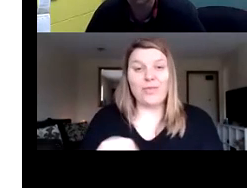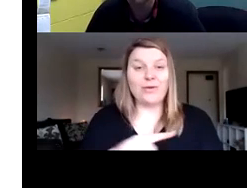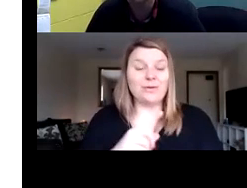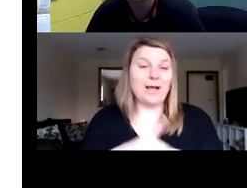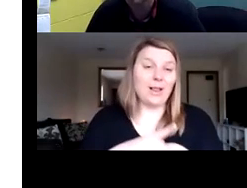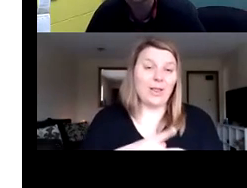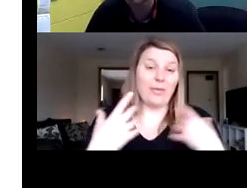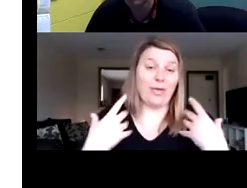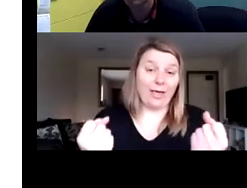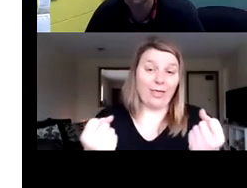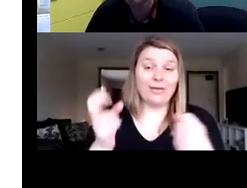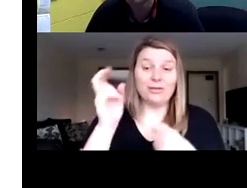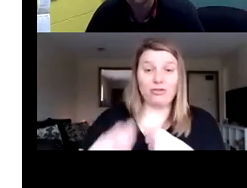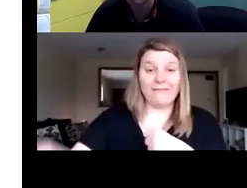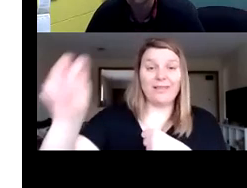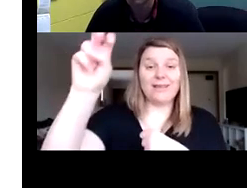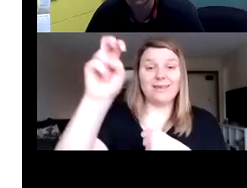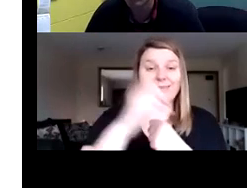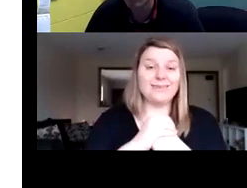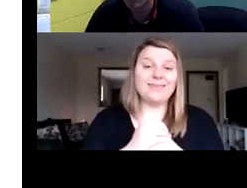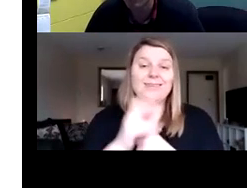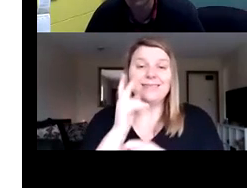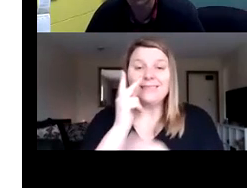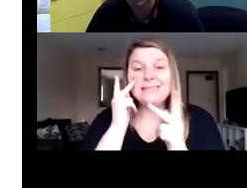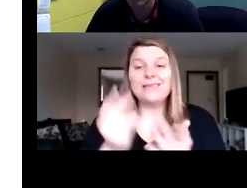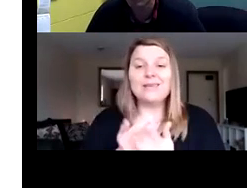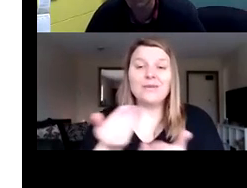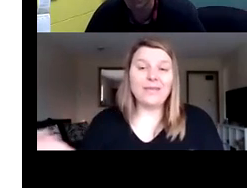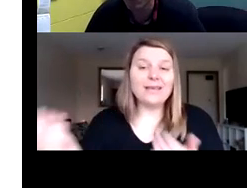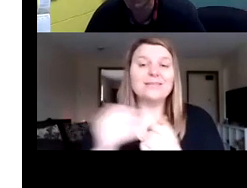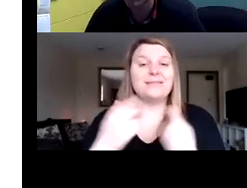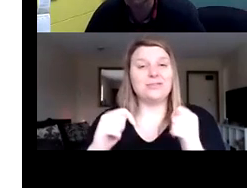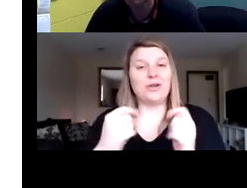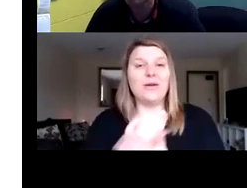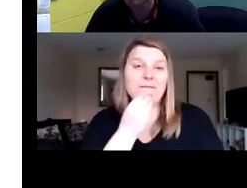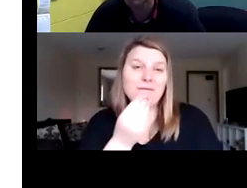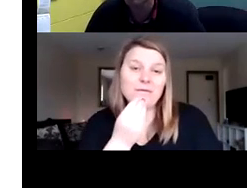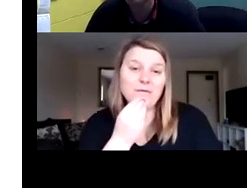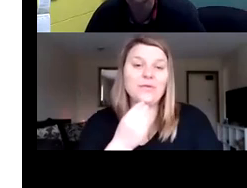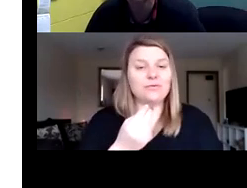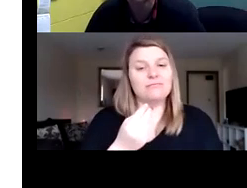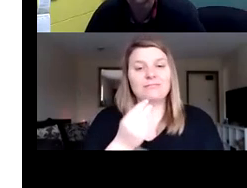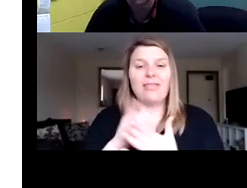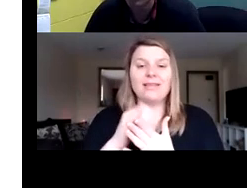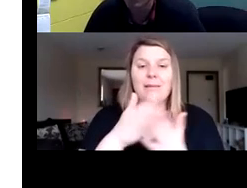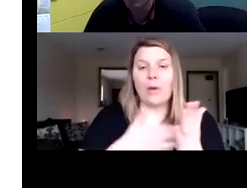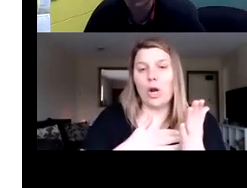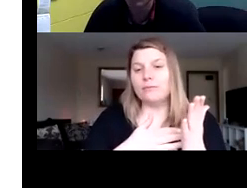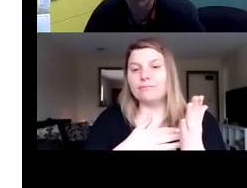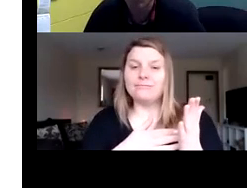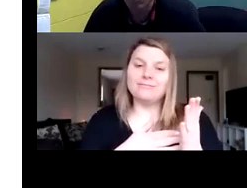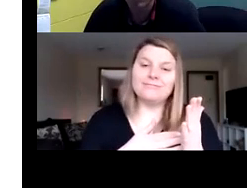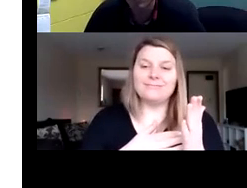health. Traveling, seeing new things, trying new foods is some part of